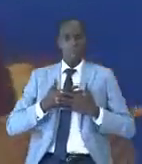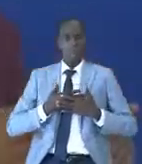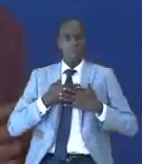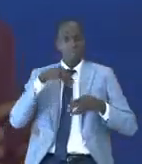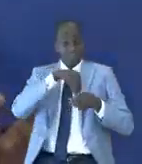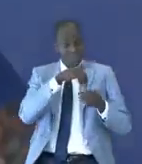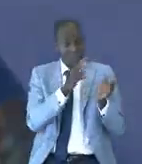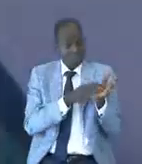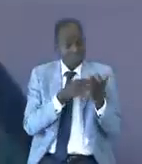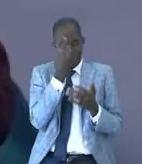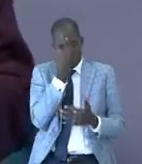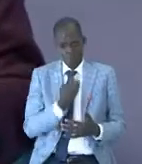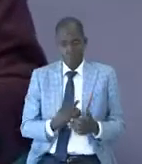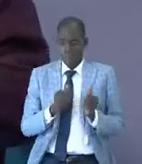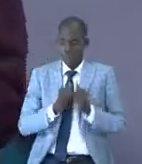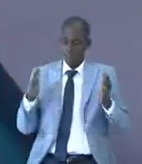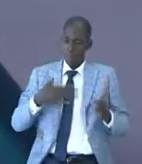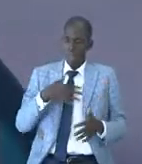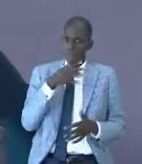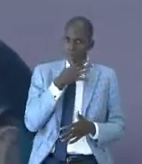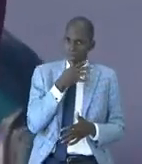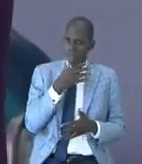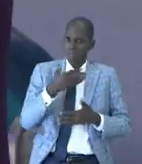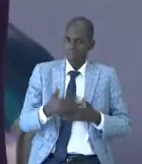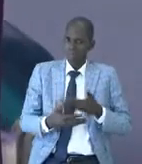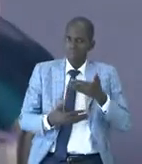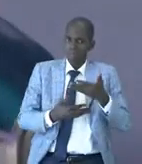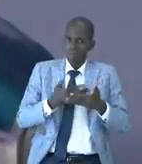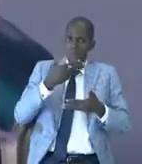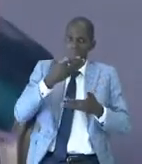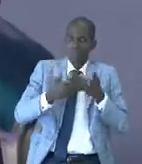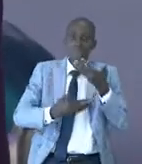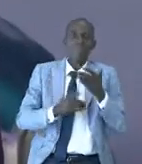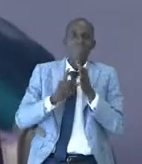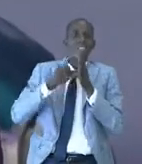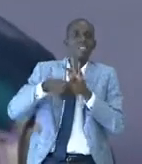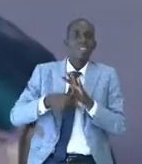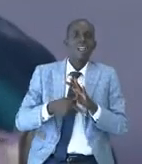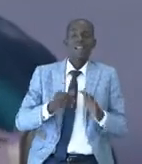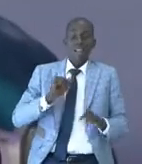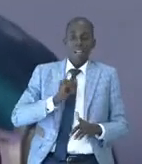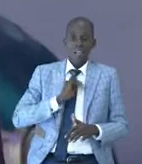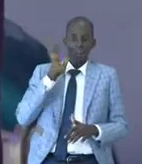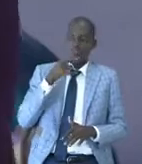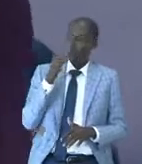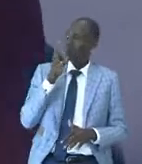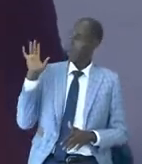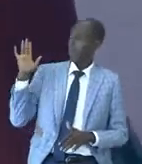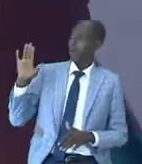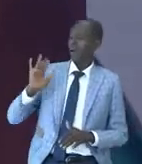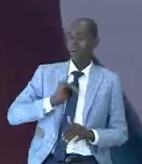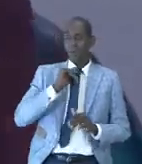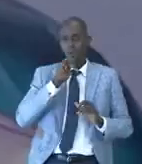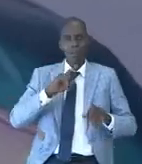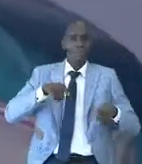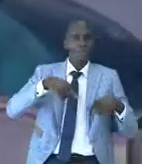can look away and then look in the direction that life will take you to. It is when